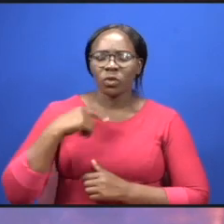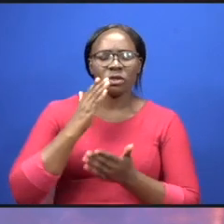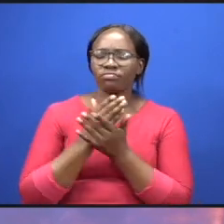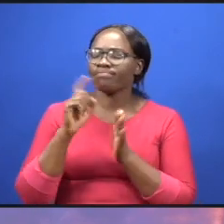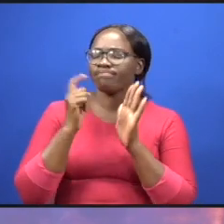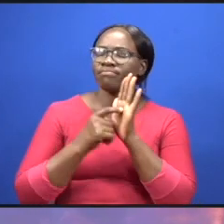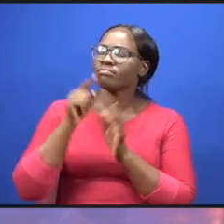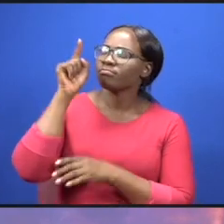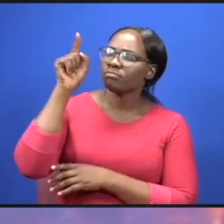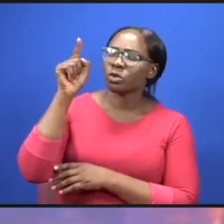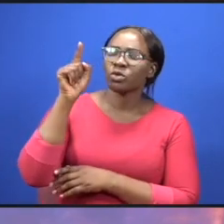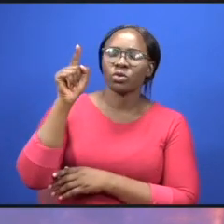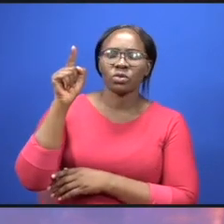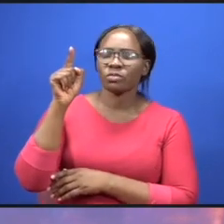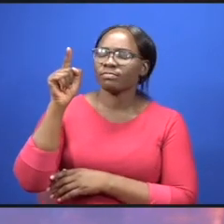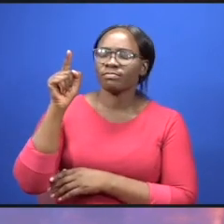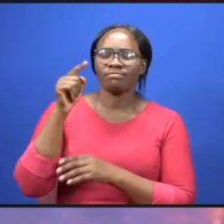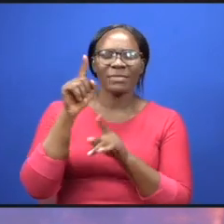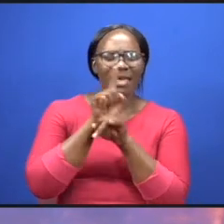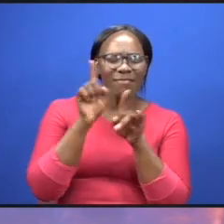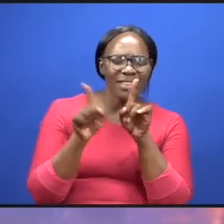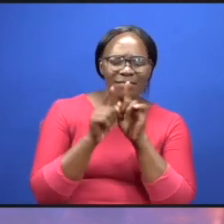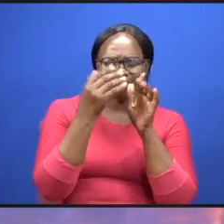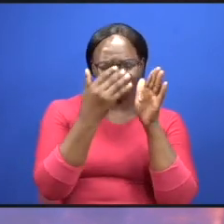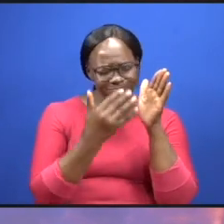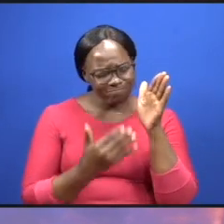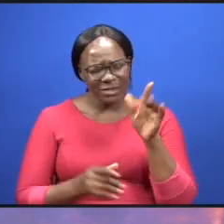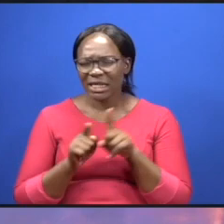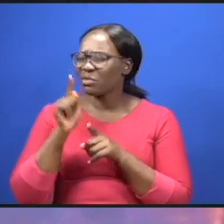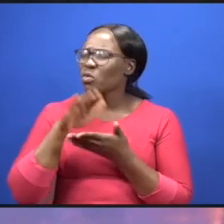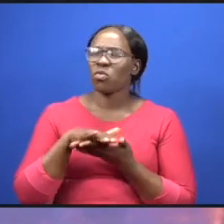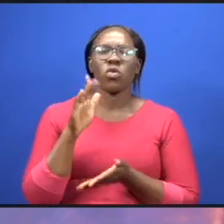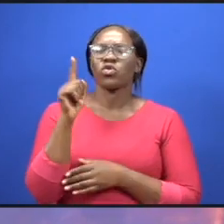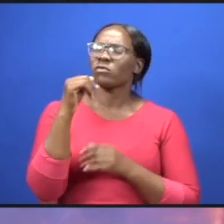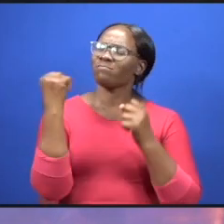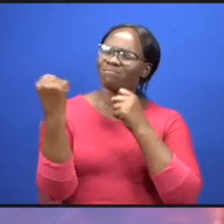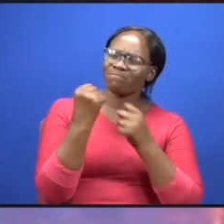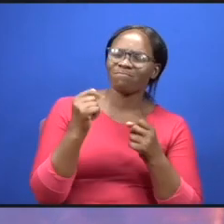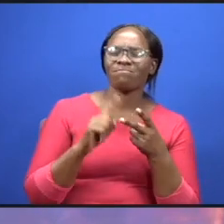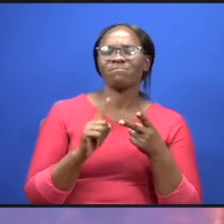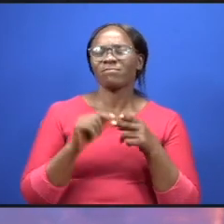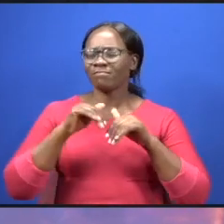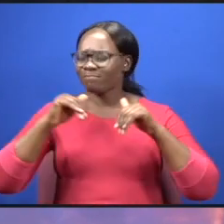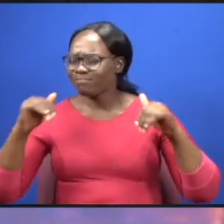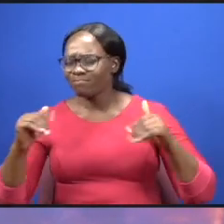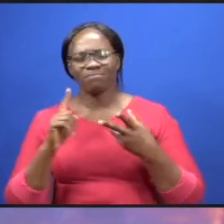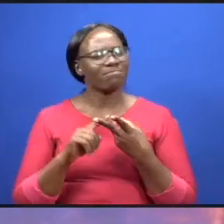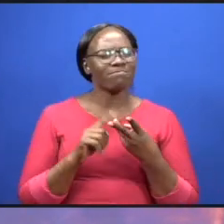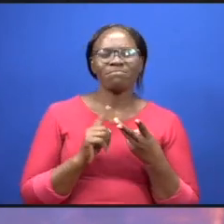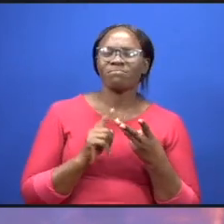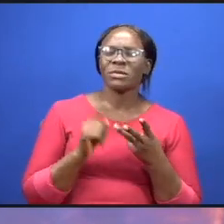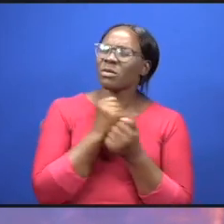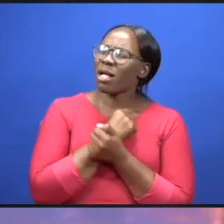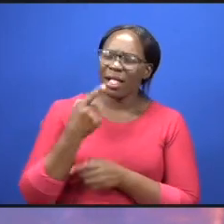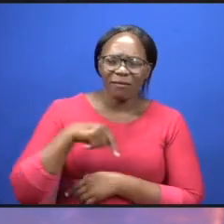we acknowledge that you are all these things and more. You are sovereign. You are set apart.